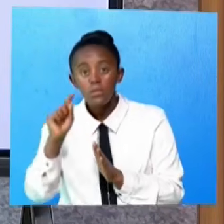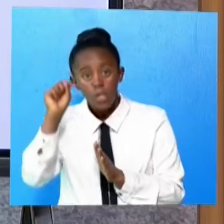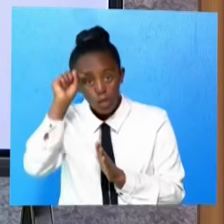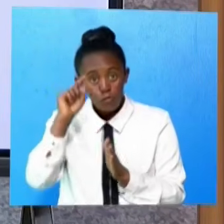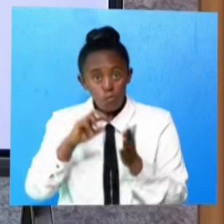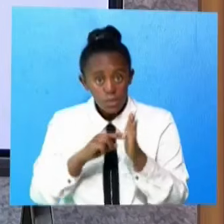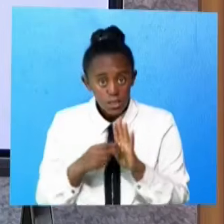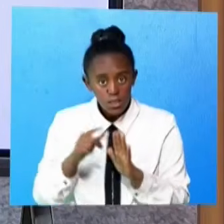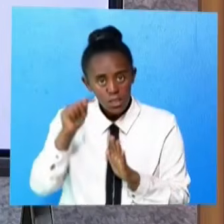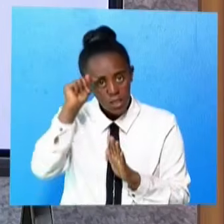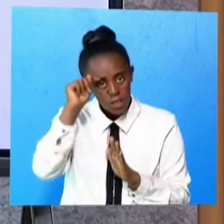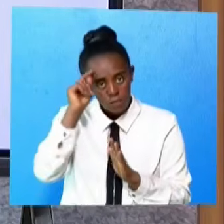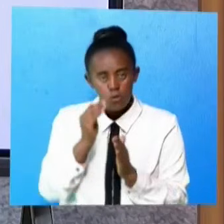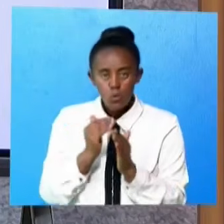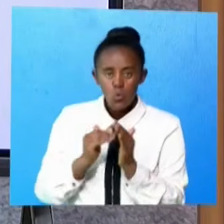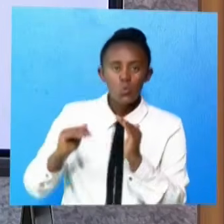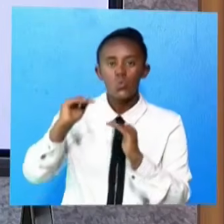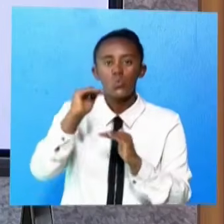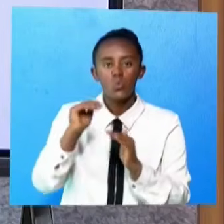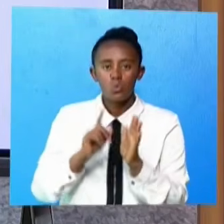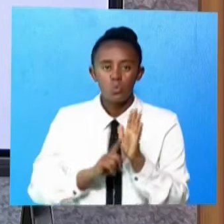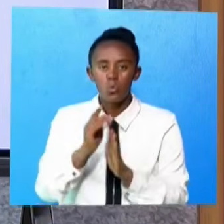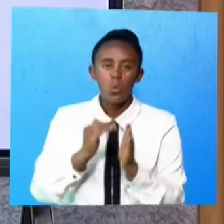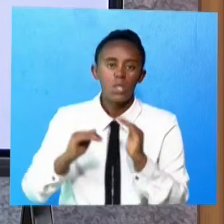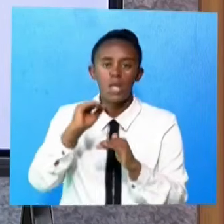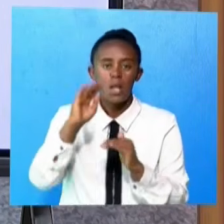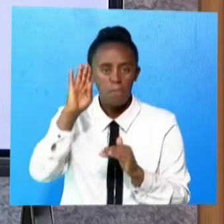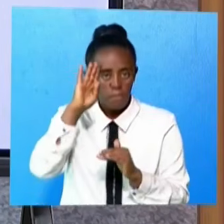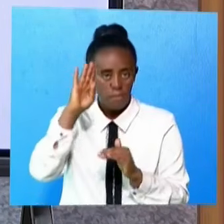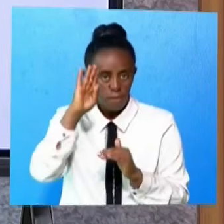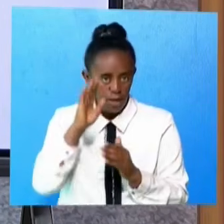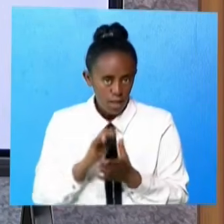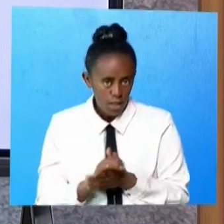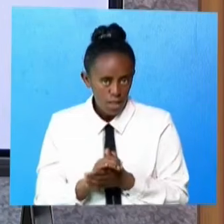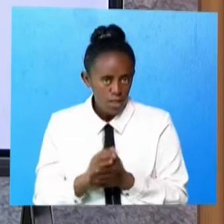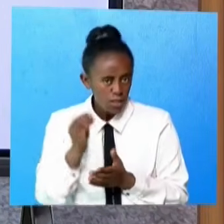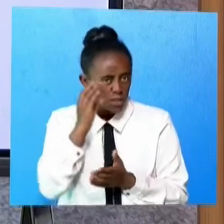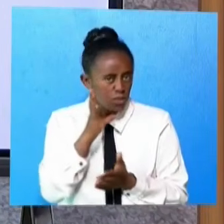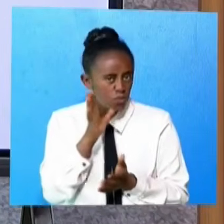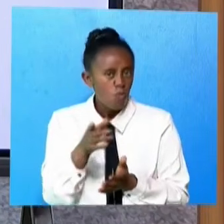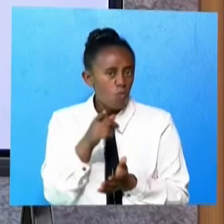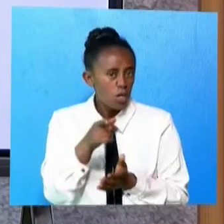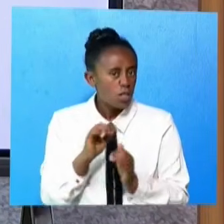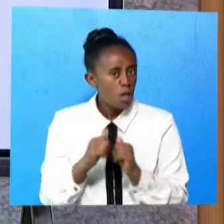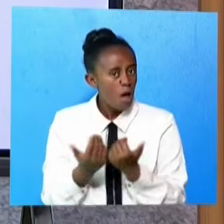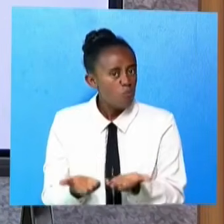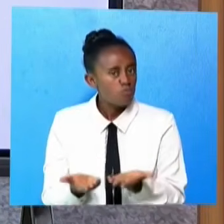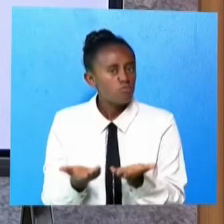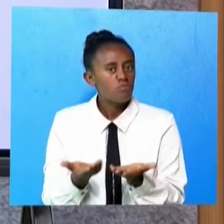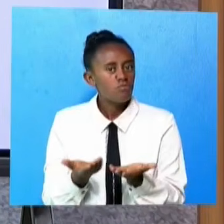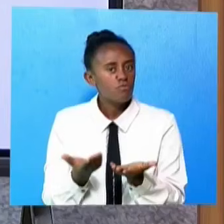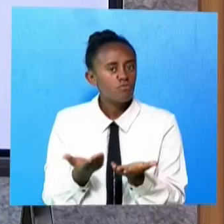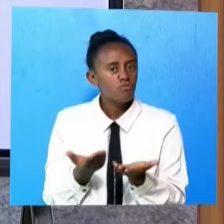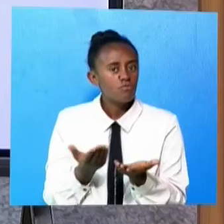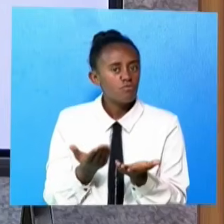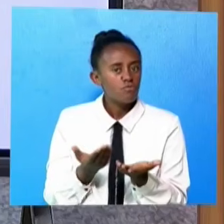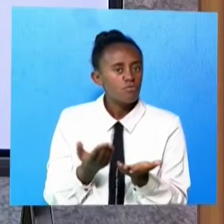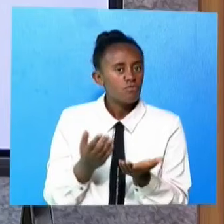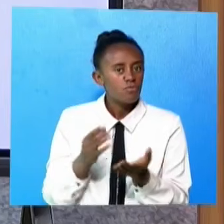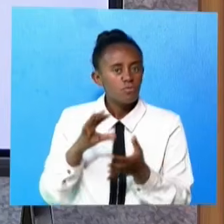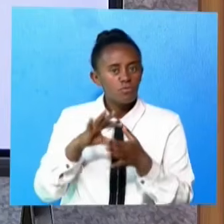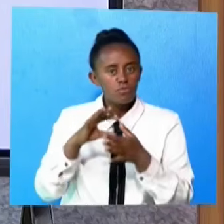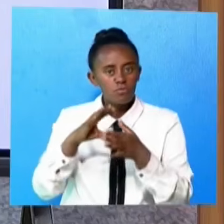Tasfu is taller than Bakala. So don't forget that the way how we are just interacting with